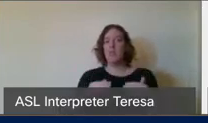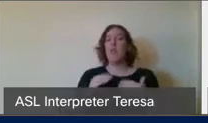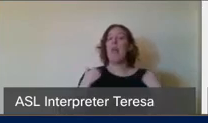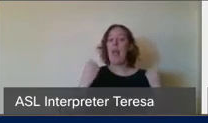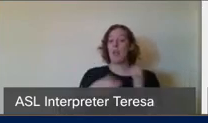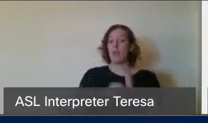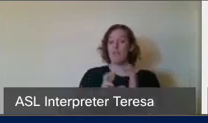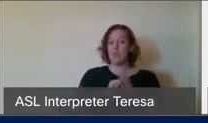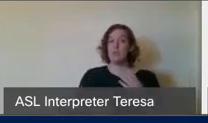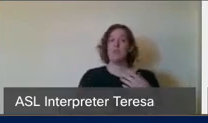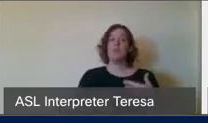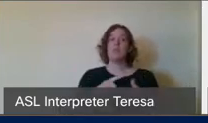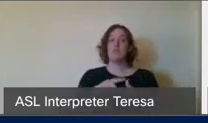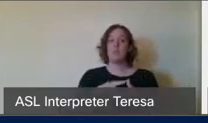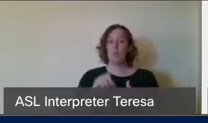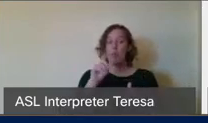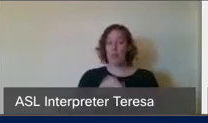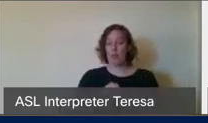In FY18, we had